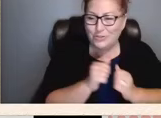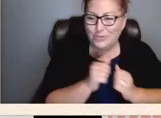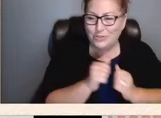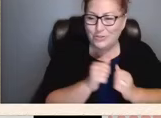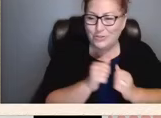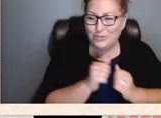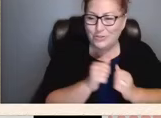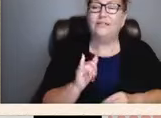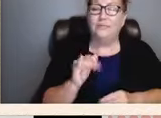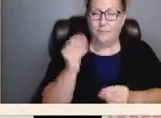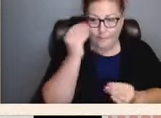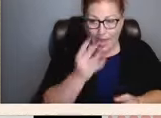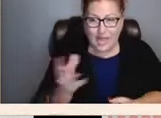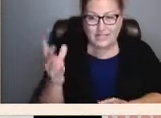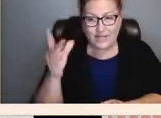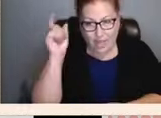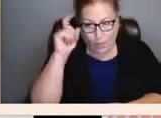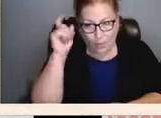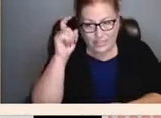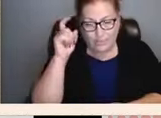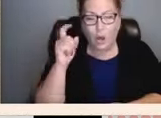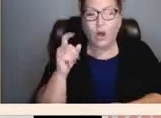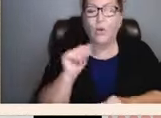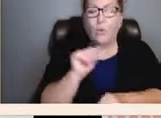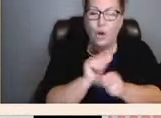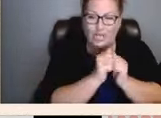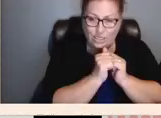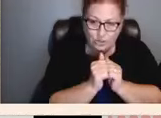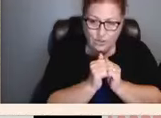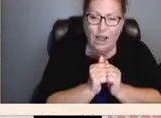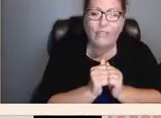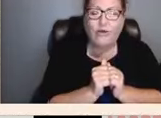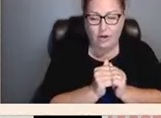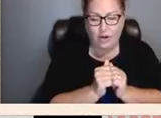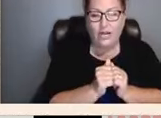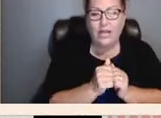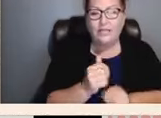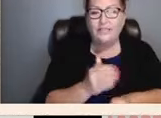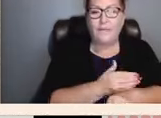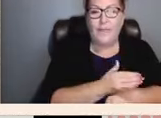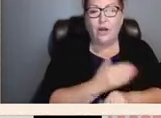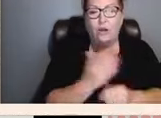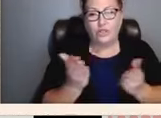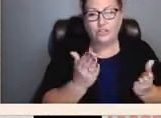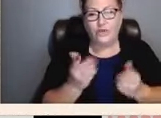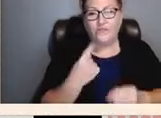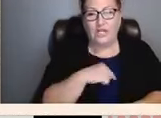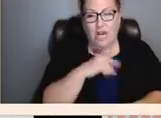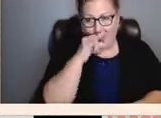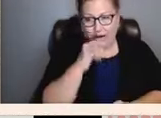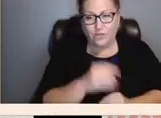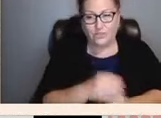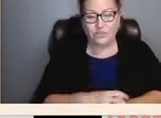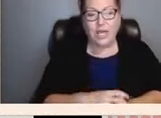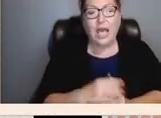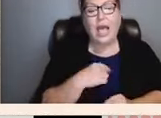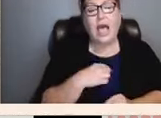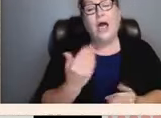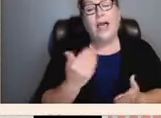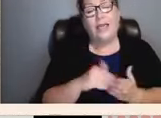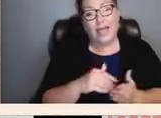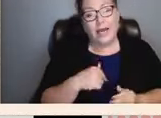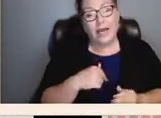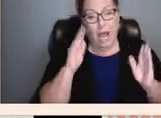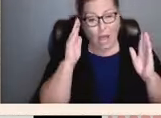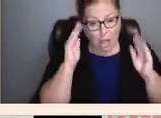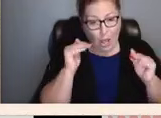on and working together to better the services to our kiddos. So again, I hope you take